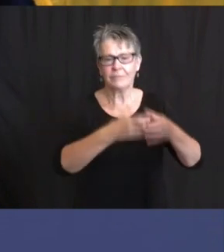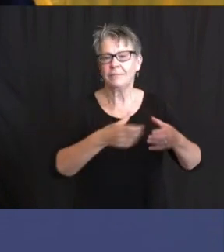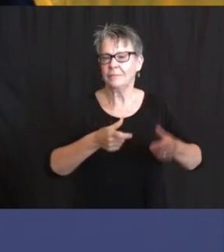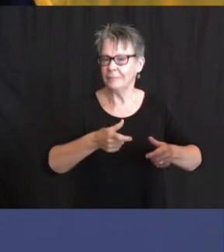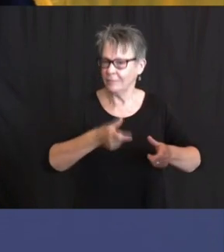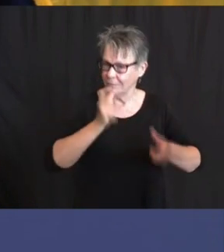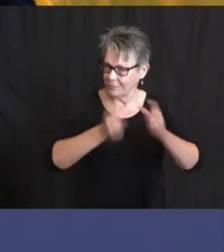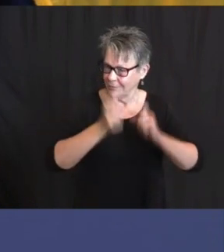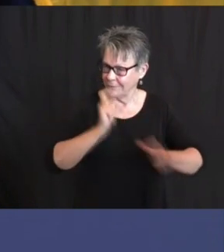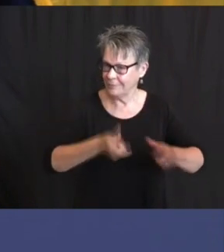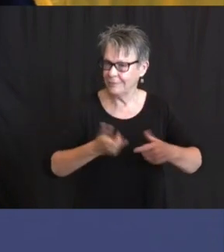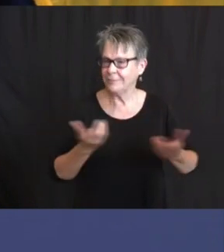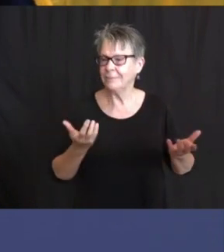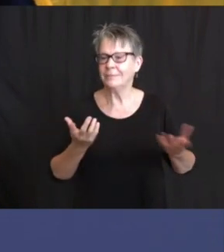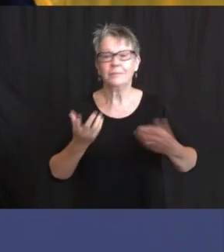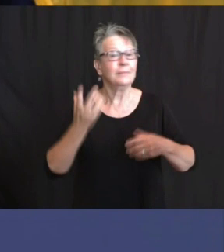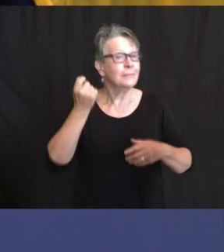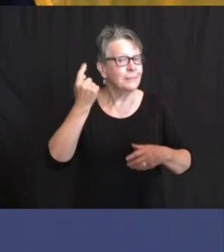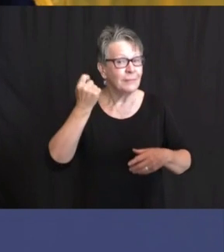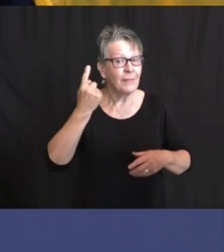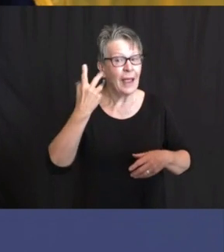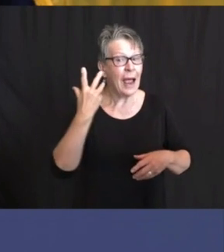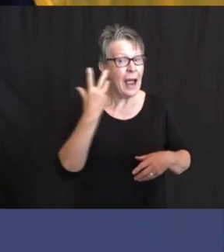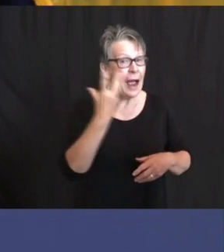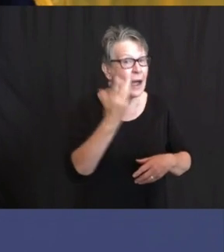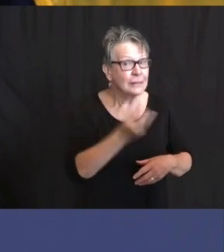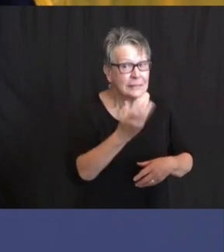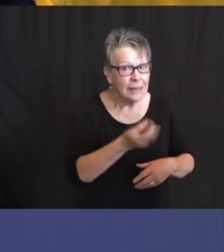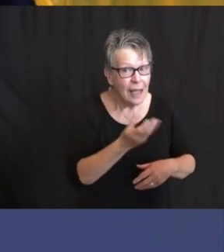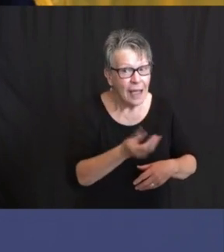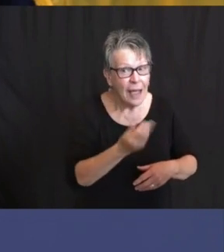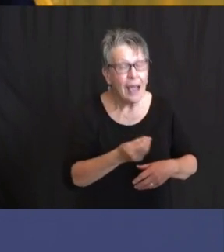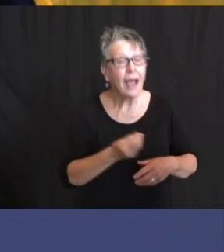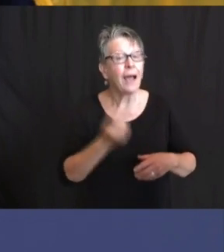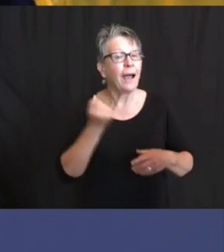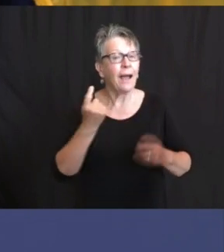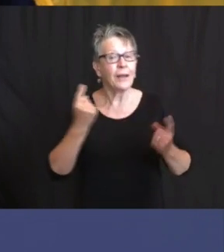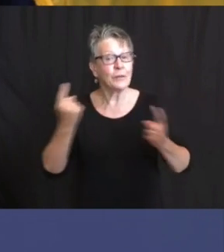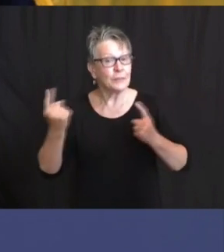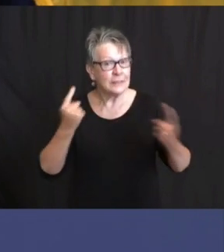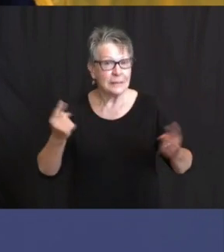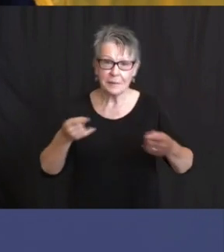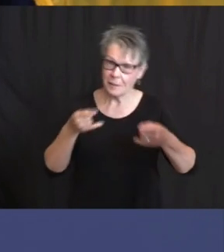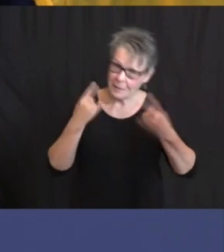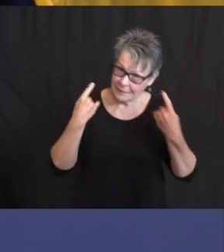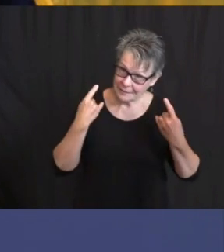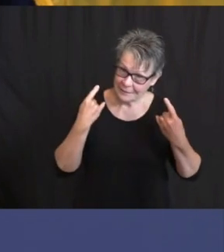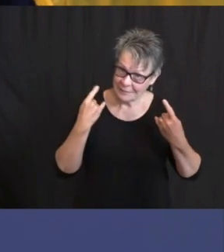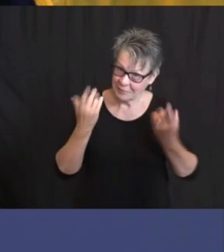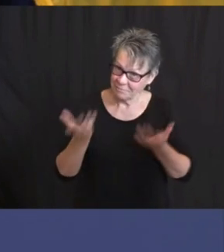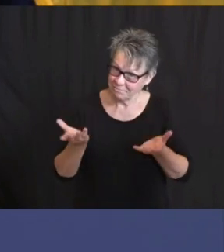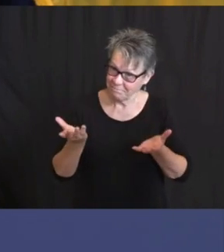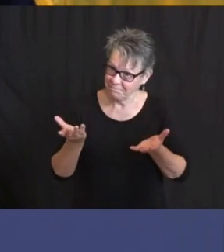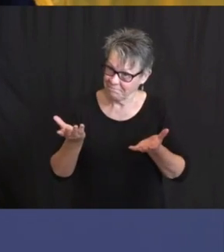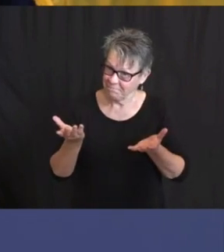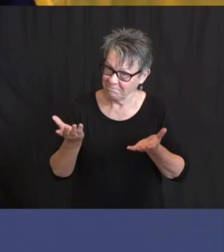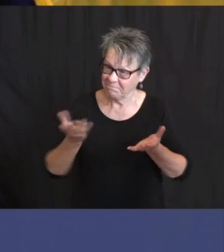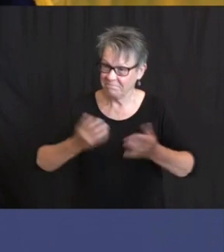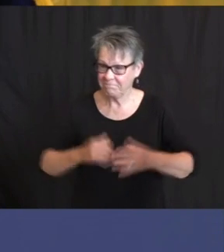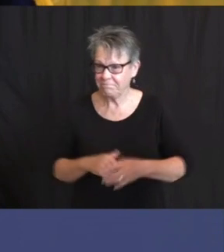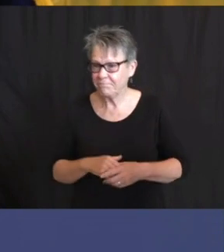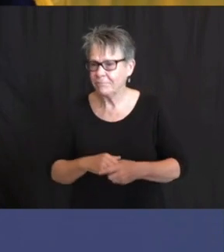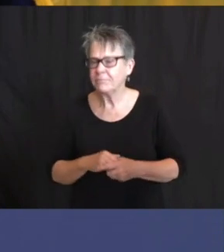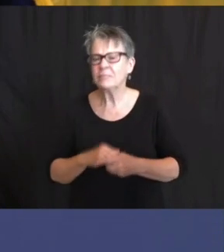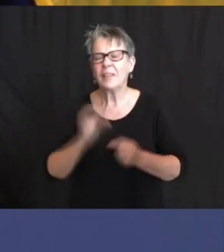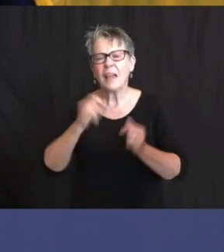not read Michelle's piece, so forgive me for that. She's been a good interlocutor in our time. I do think